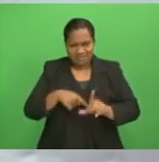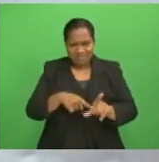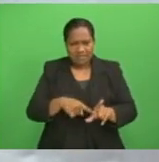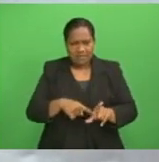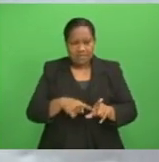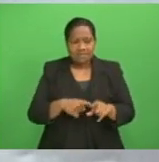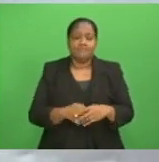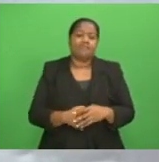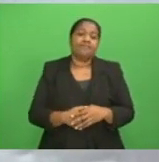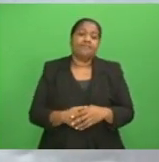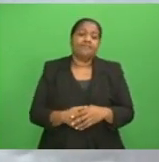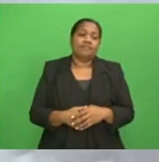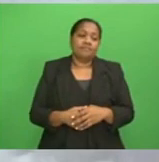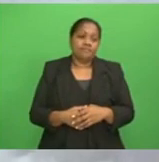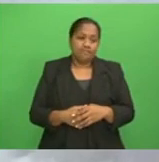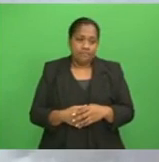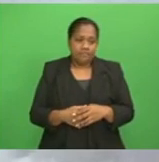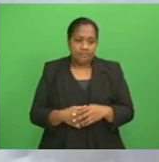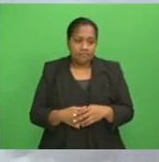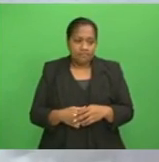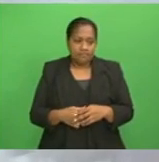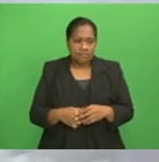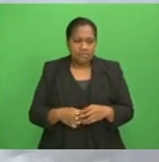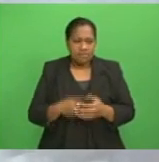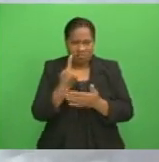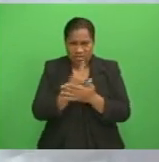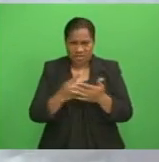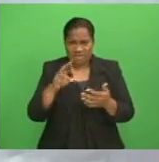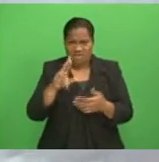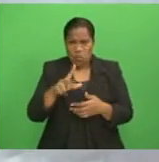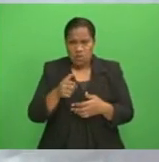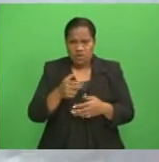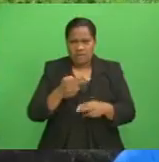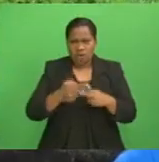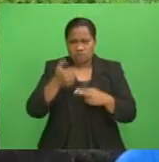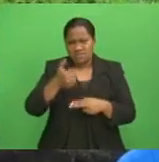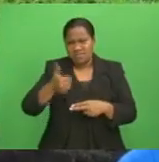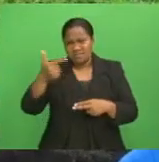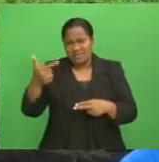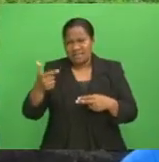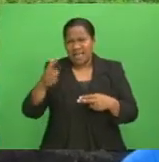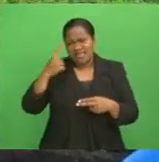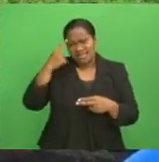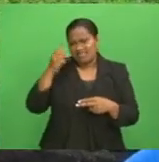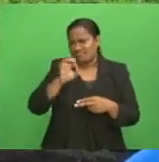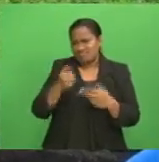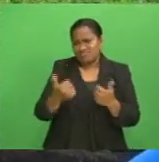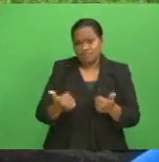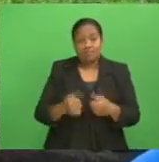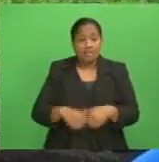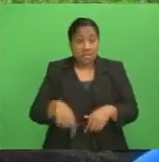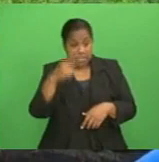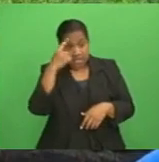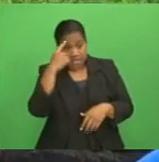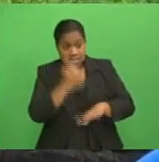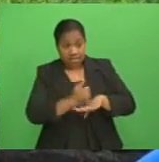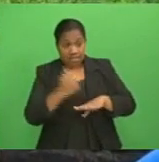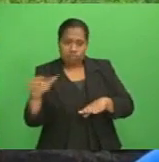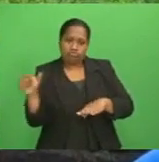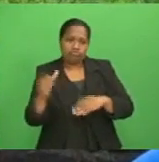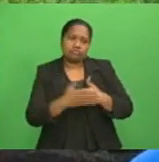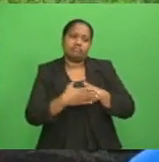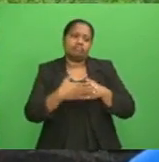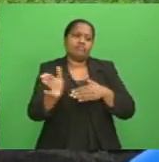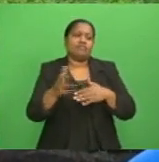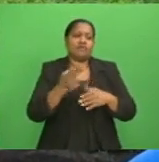for the form 6 and 7, I think it's not so good, yeah? Yeah, I think the government should open school for only form 6 and